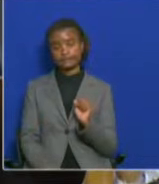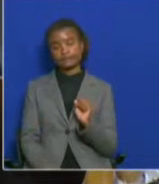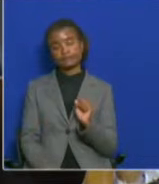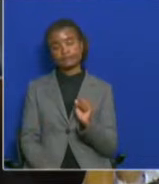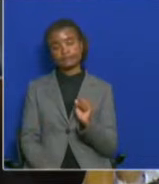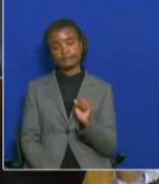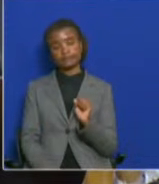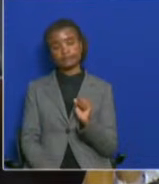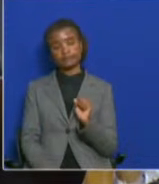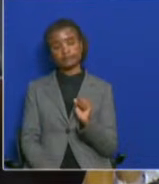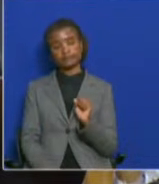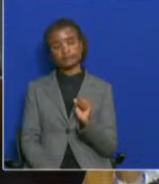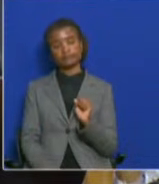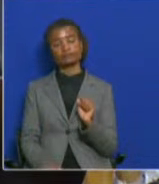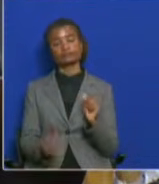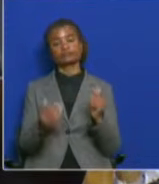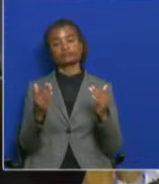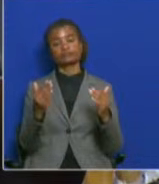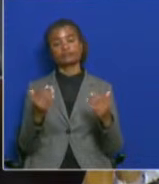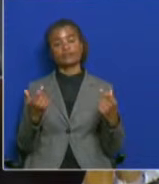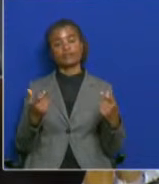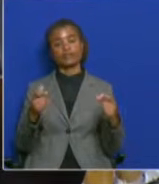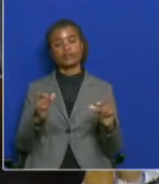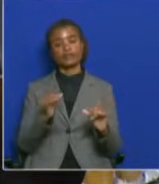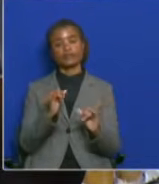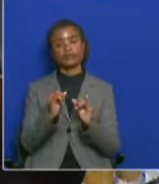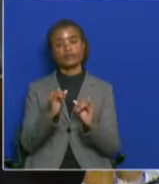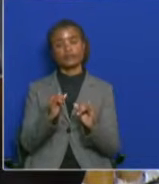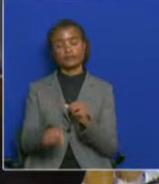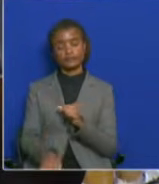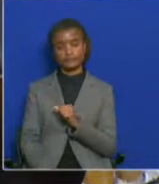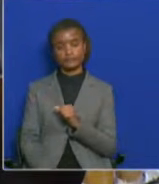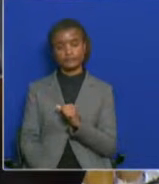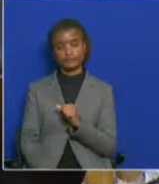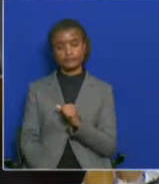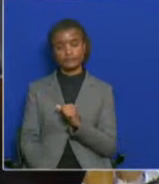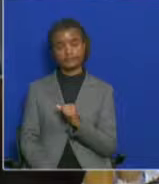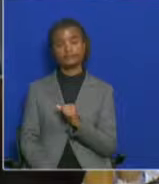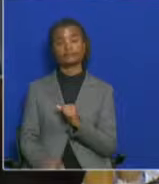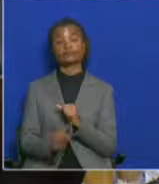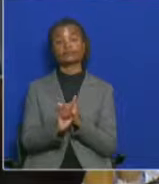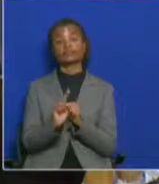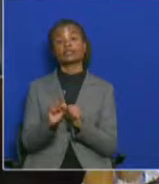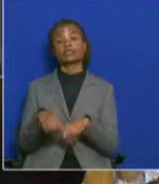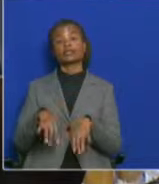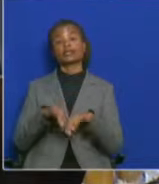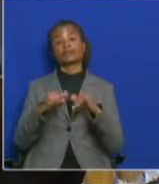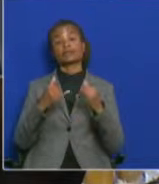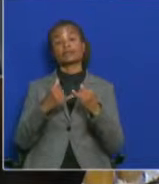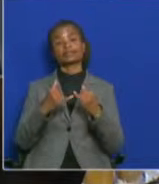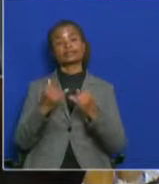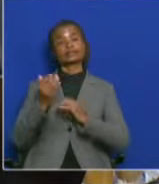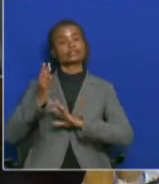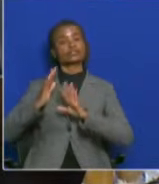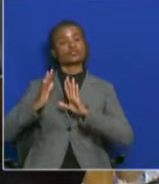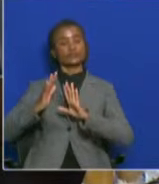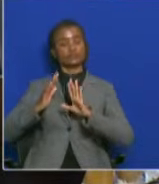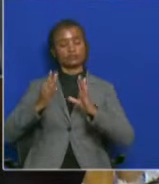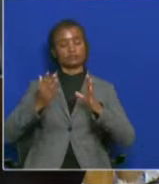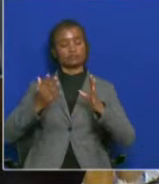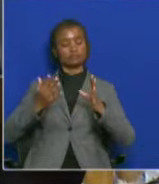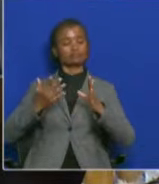At paragraph 11, he sets out the history of the company. Relevant for us